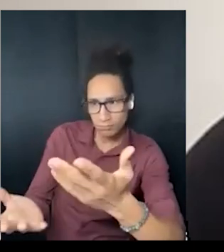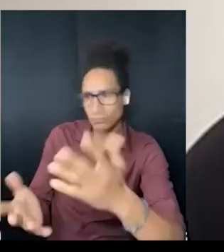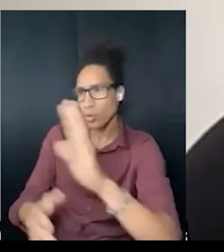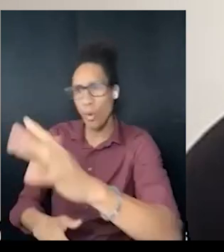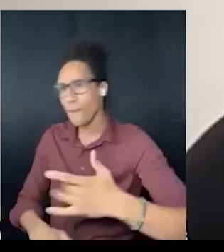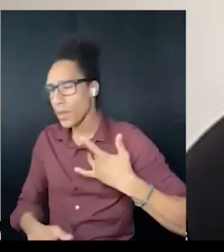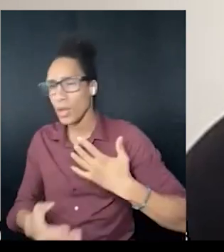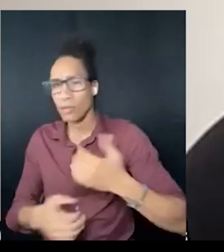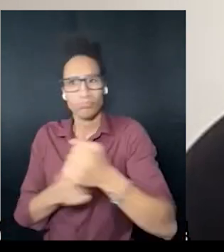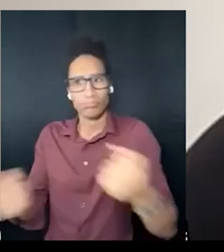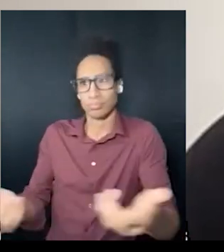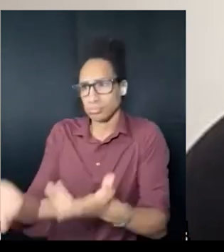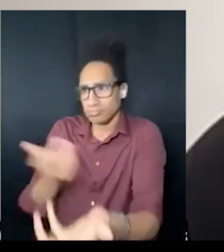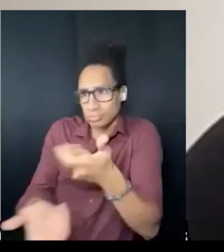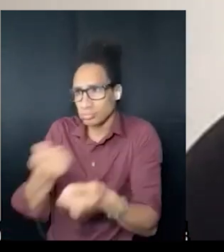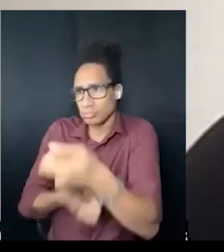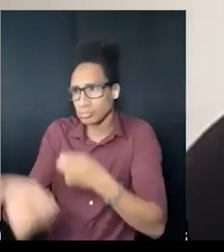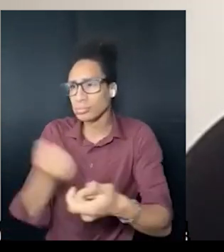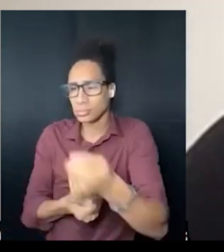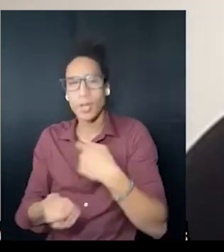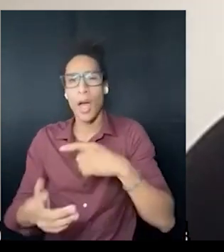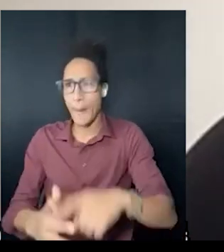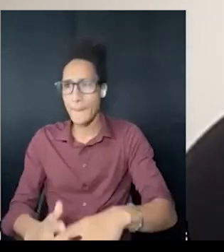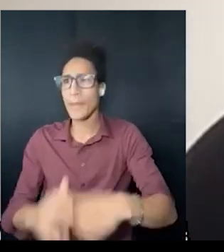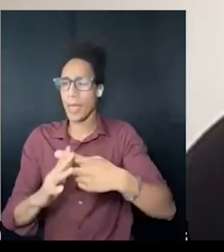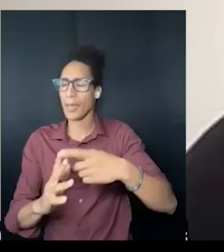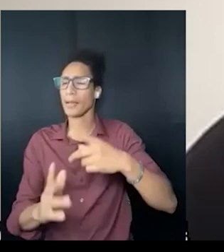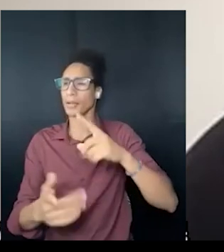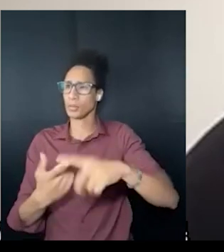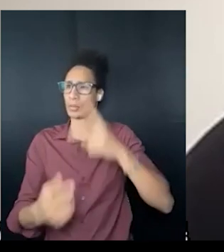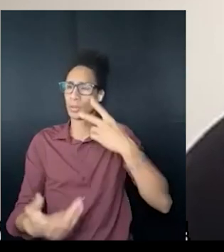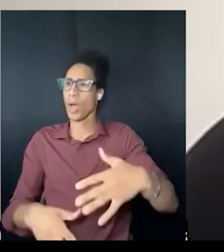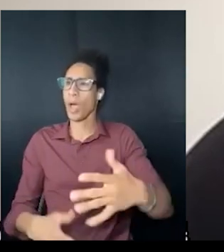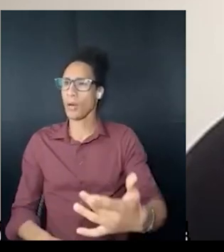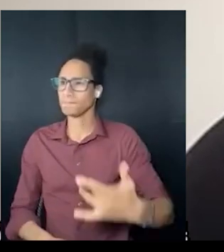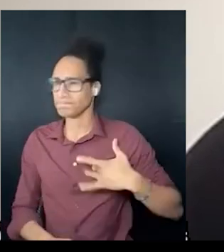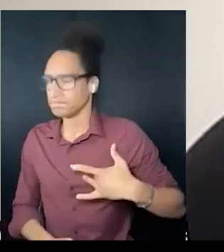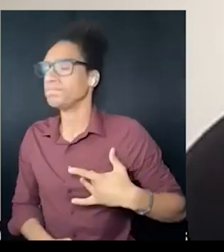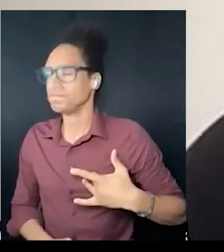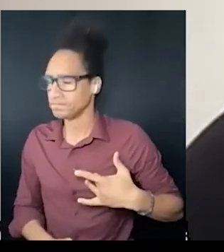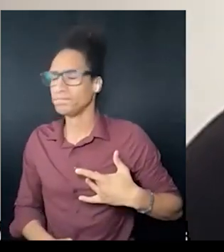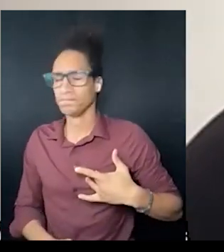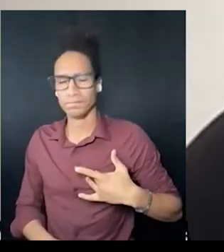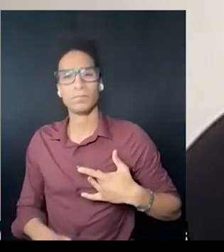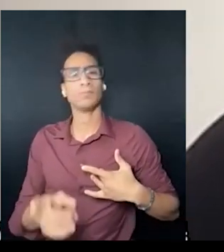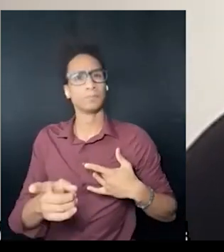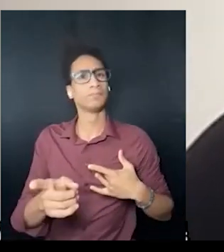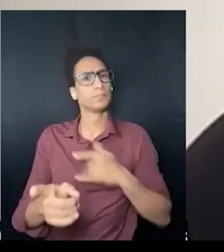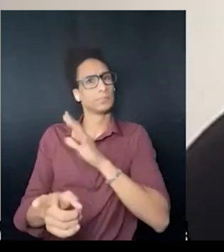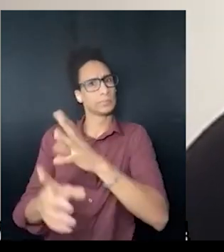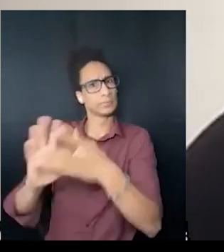and began to see that there were two very sympathetic and understandable sides to this story, that